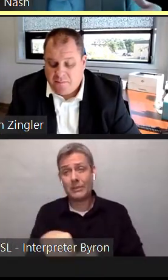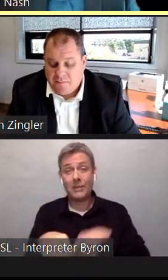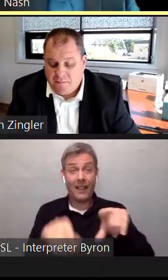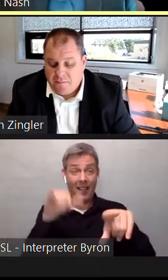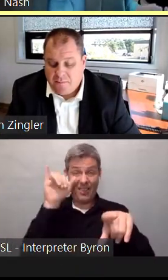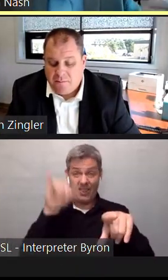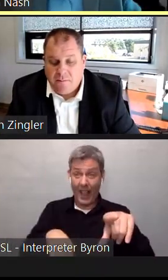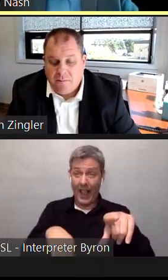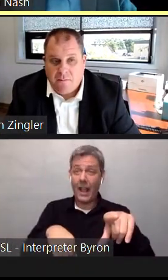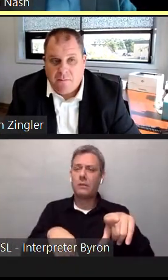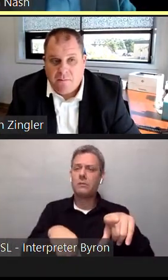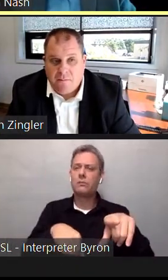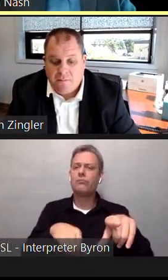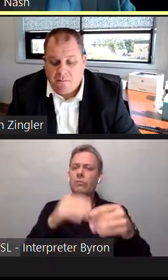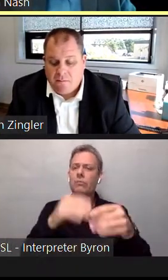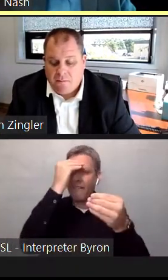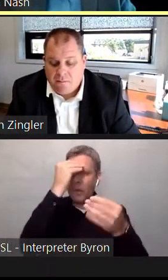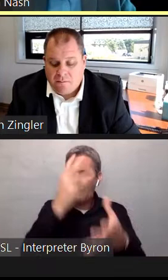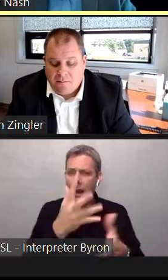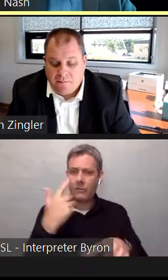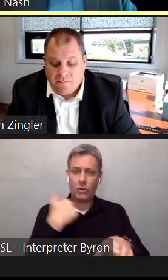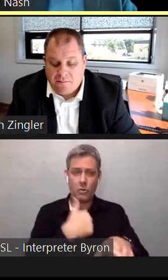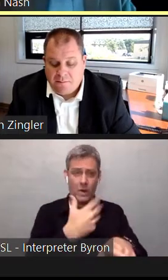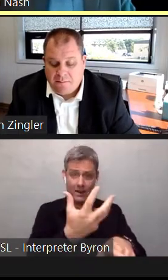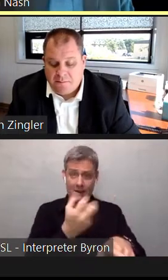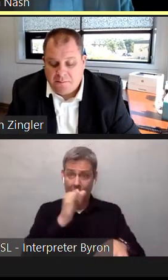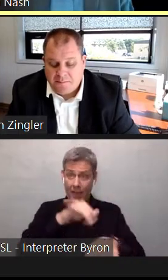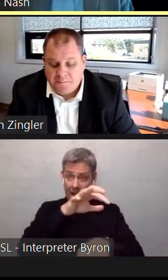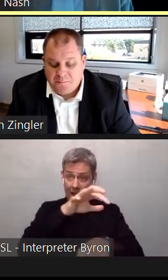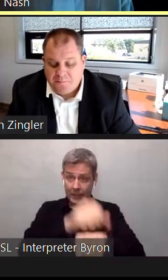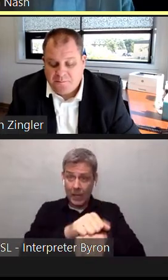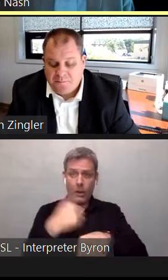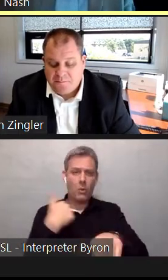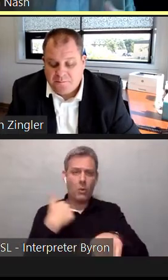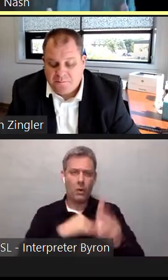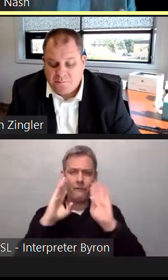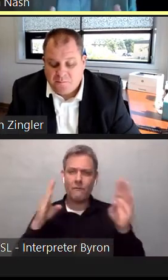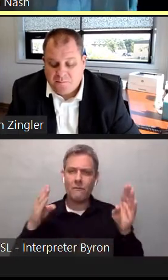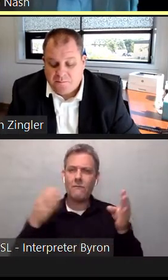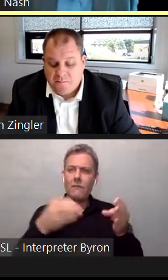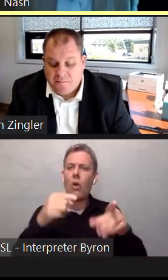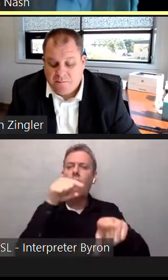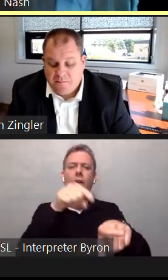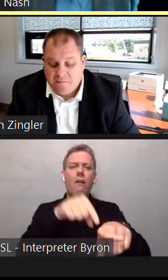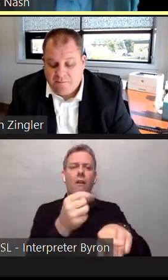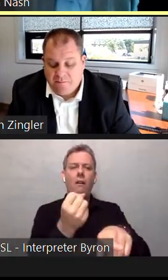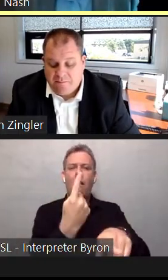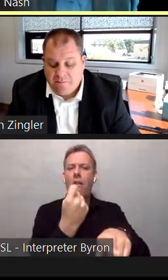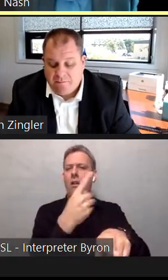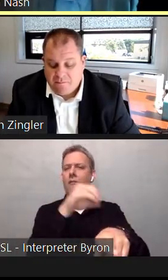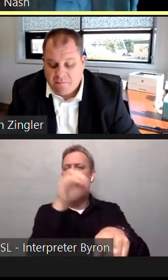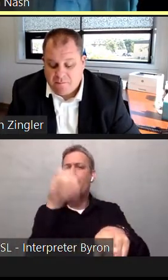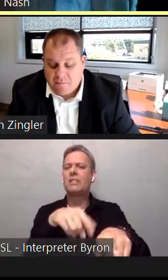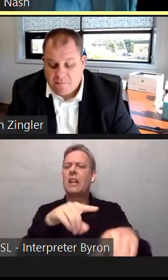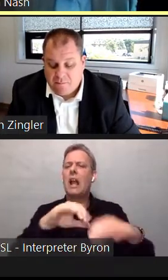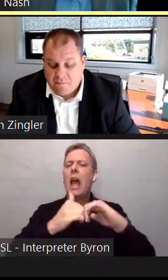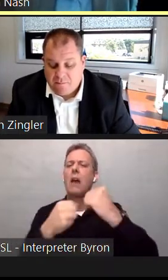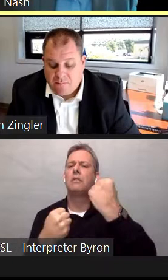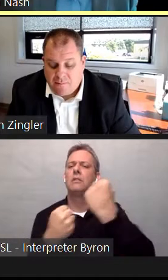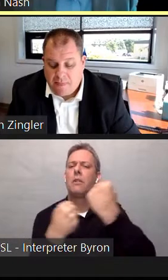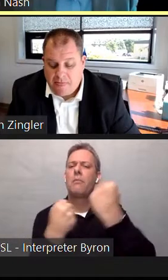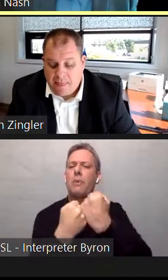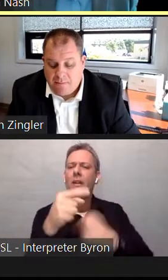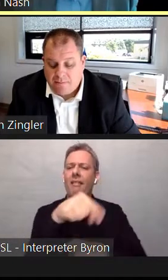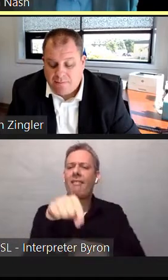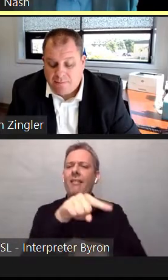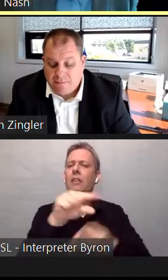we receive when we are given this assignment. Our work then is to figure out how do we support this individual, and